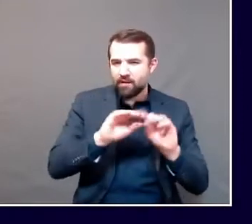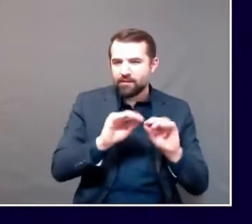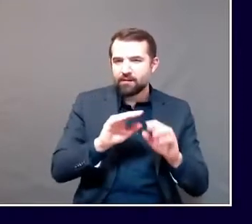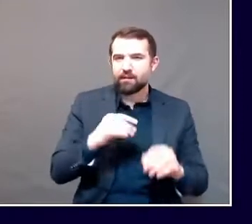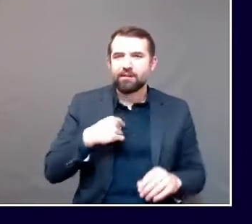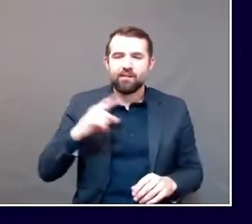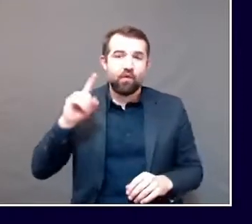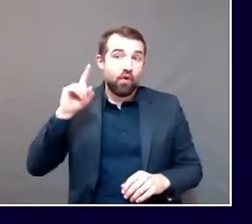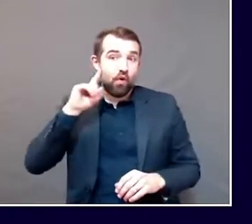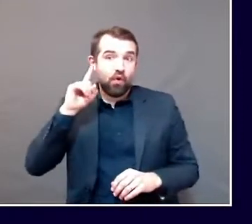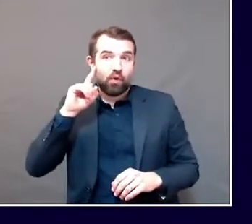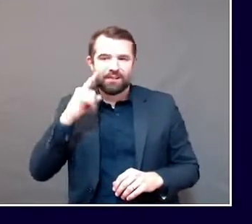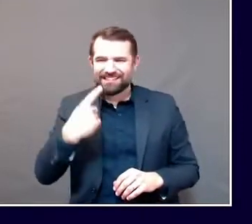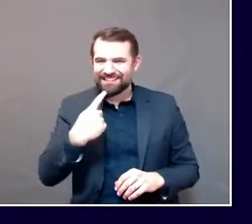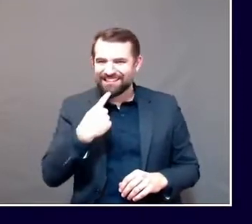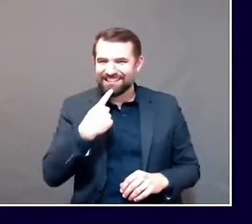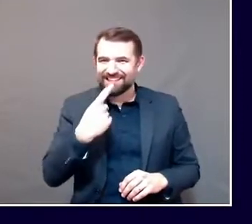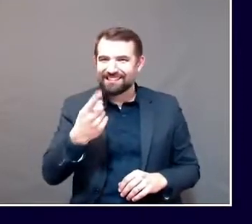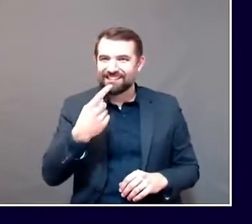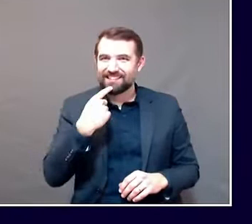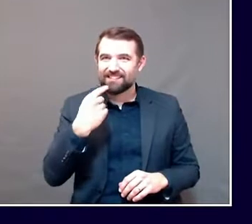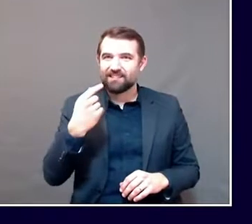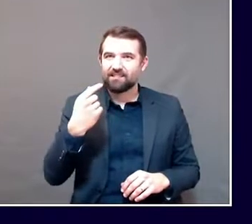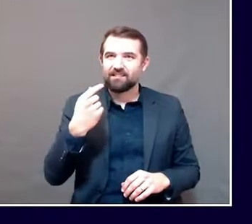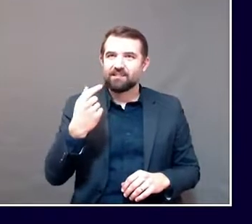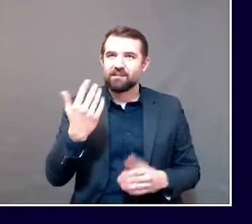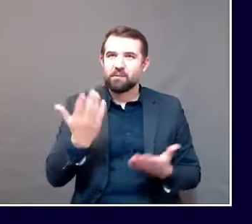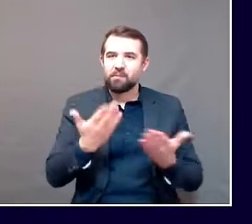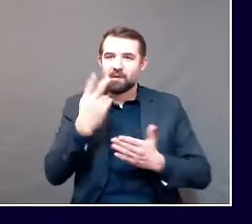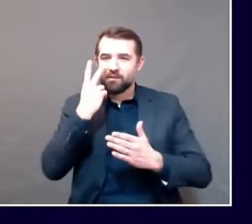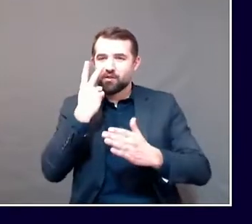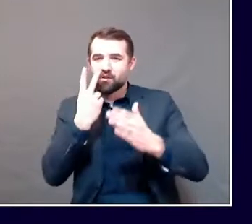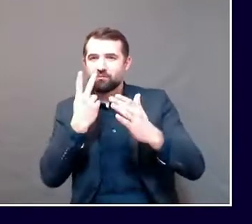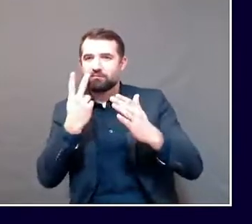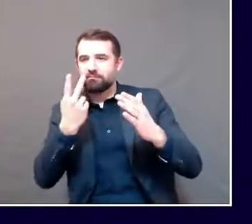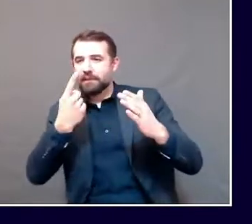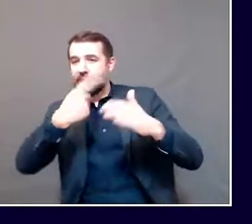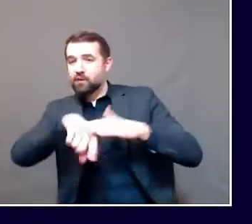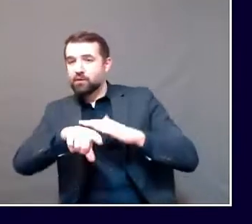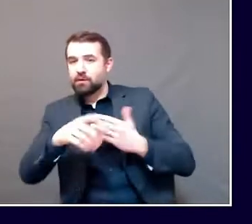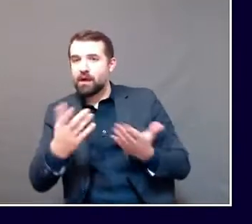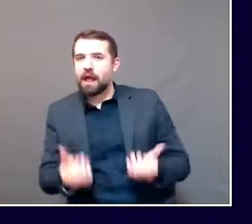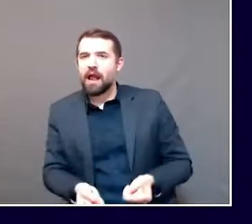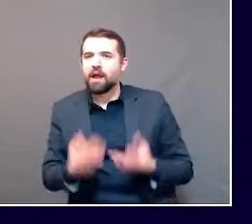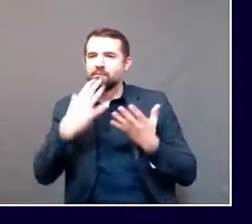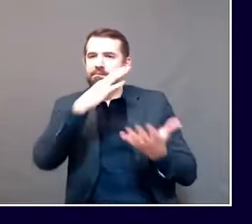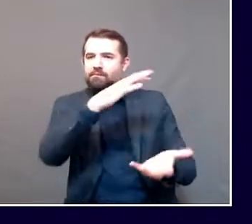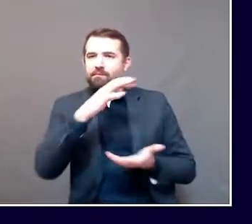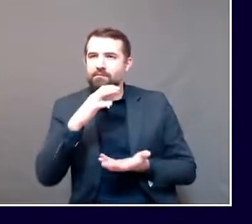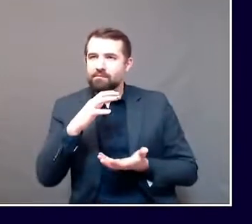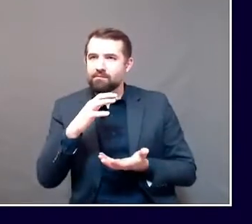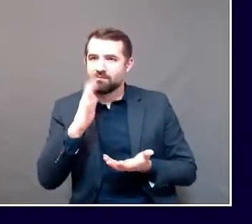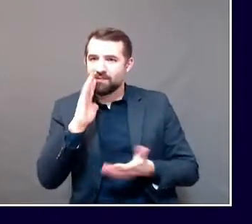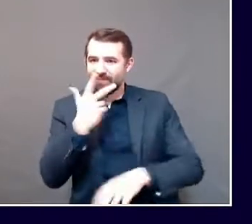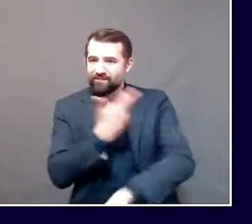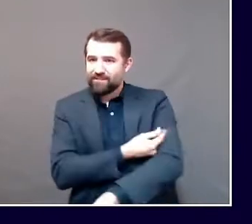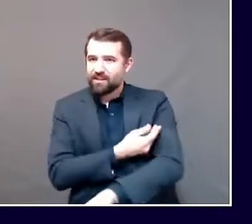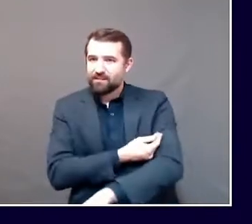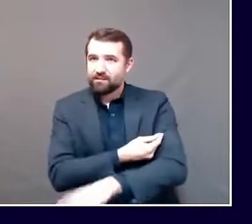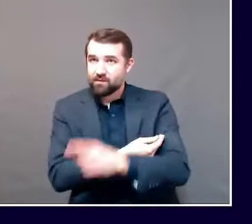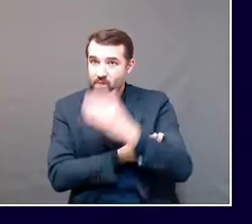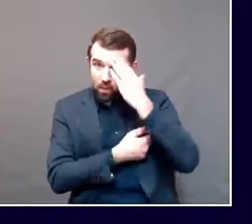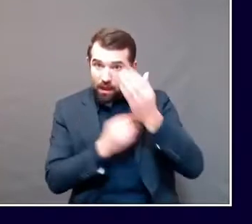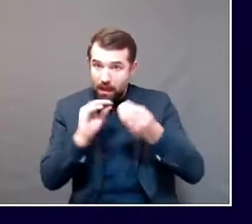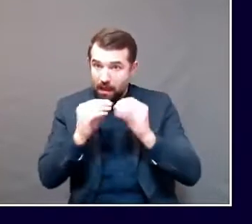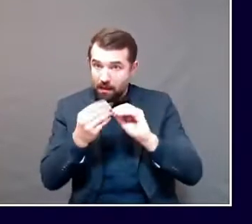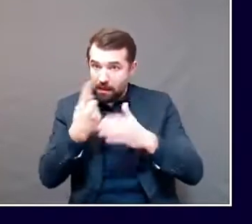Tuesdays you get insight into the following week for vaccine distribution and supply. So do we know what the number of vaccines you'll get next